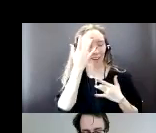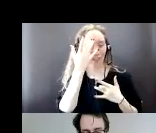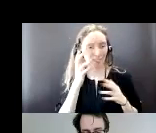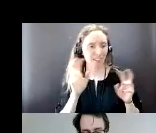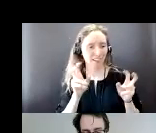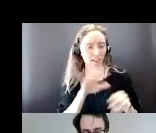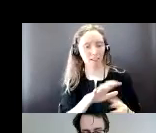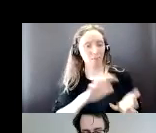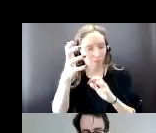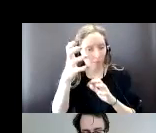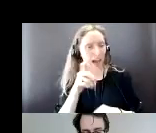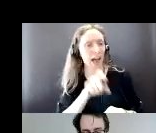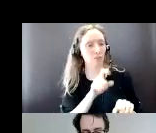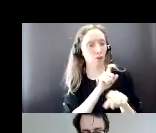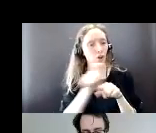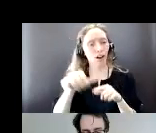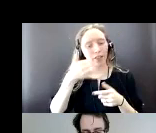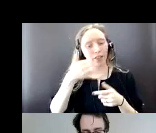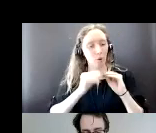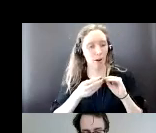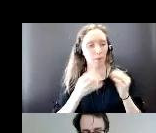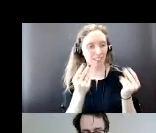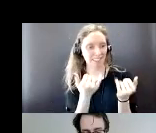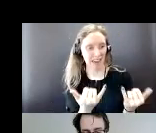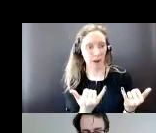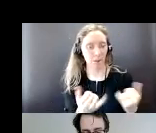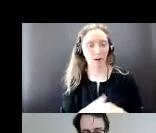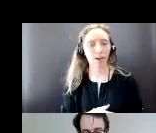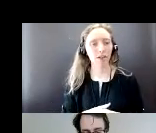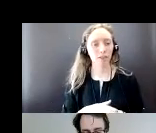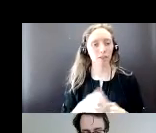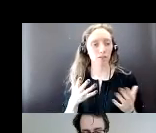into your computer to resolve any kind of issue like that as well.